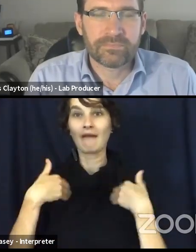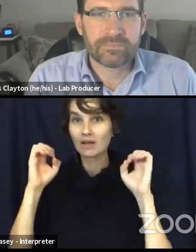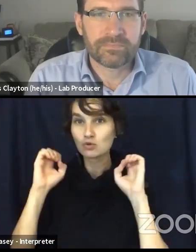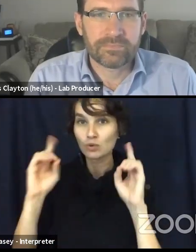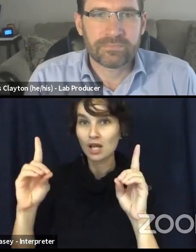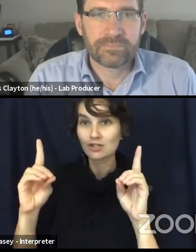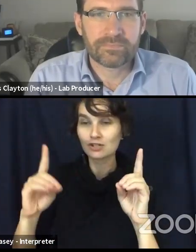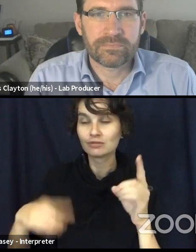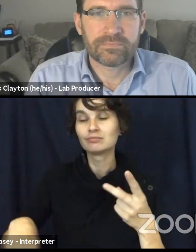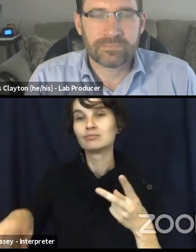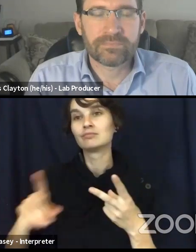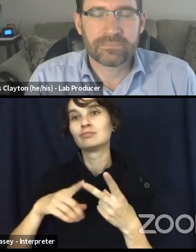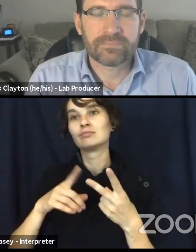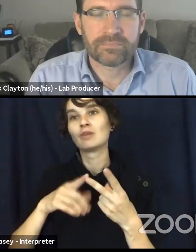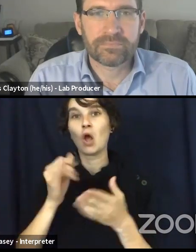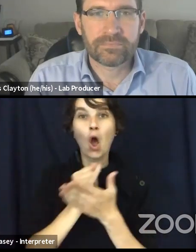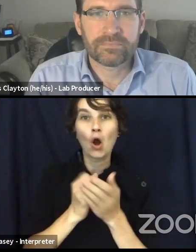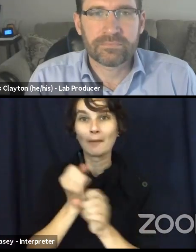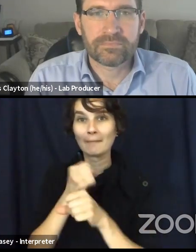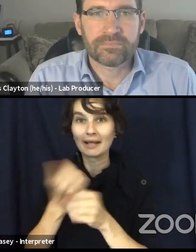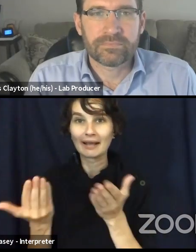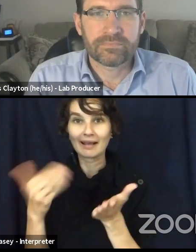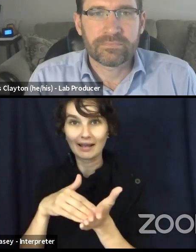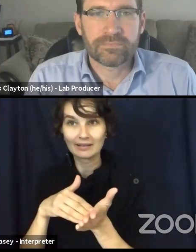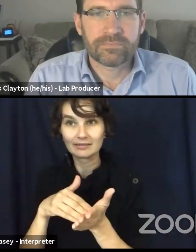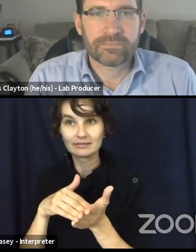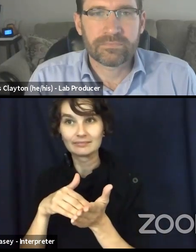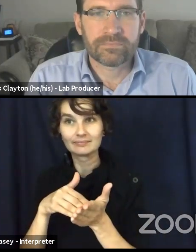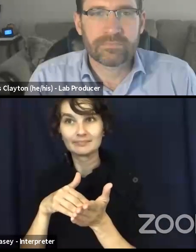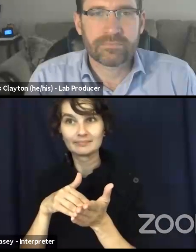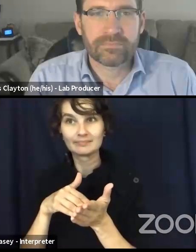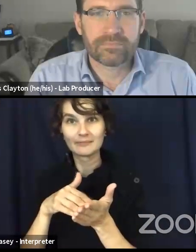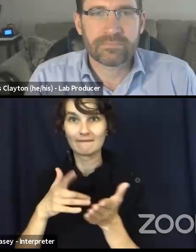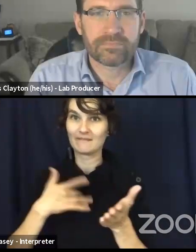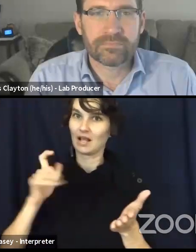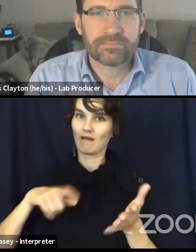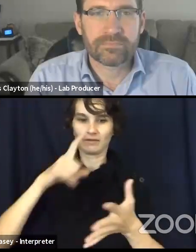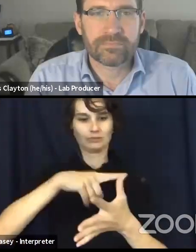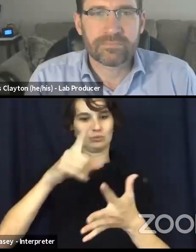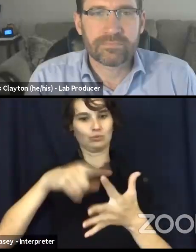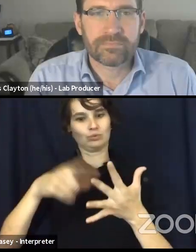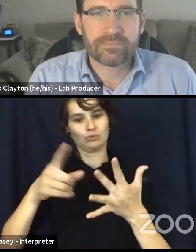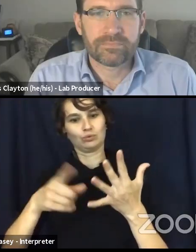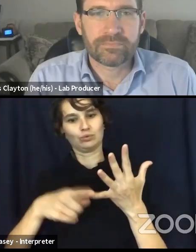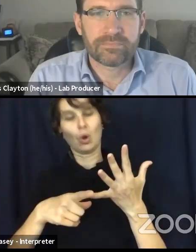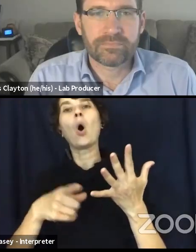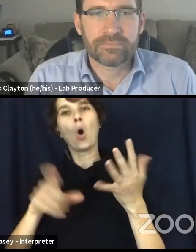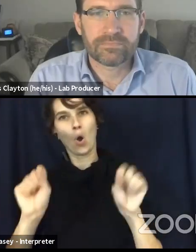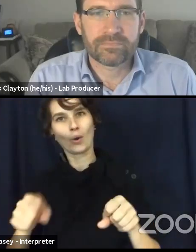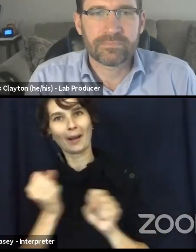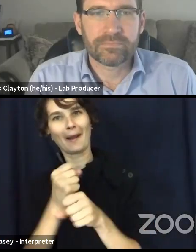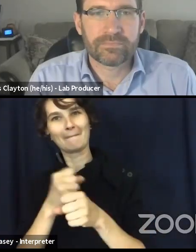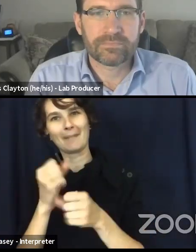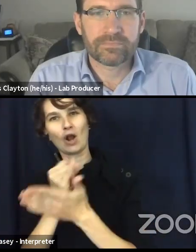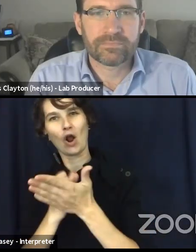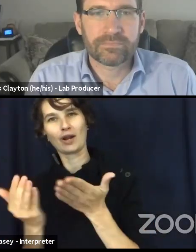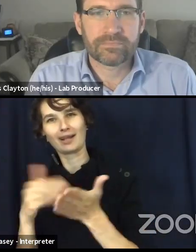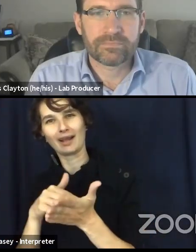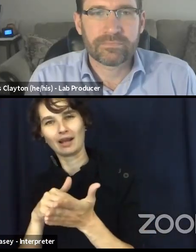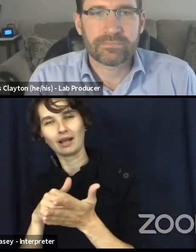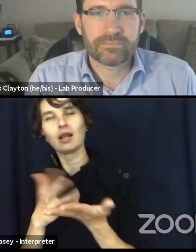can have art making again. And I think that we need to take every step, of